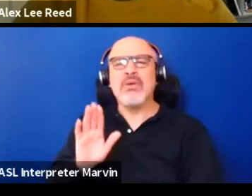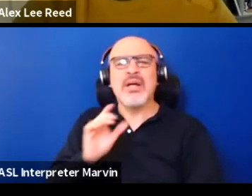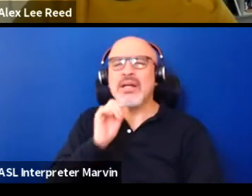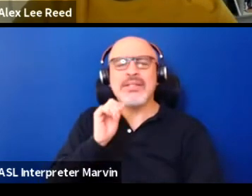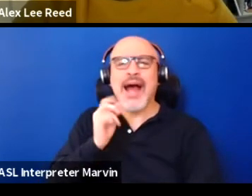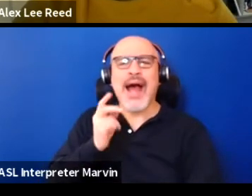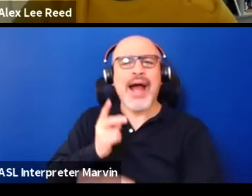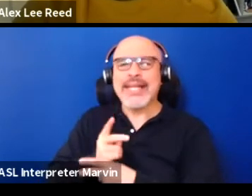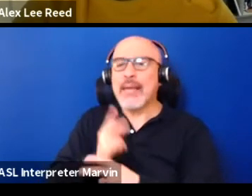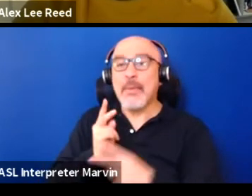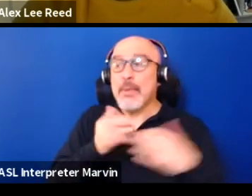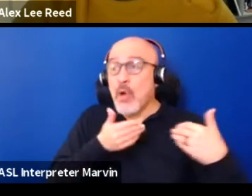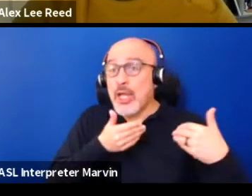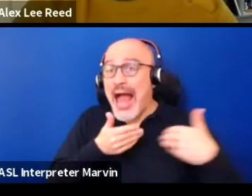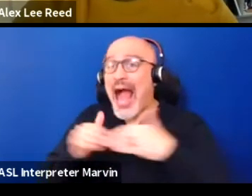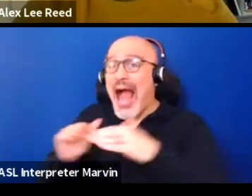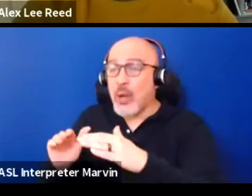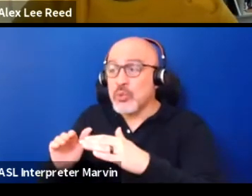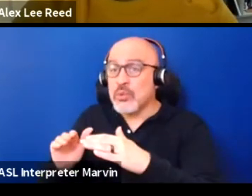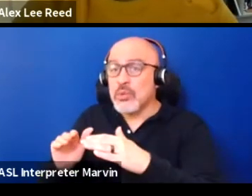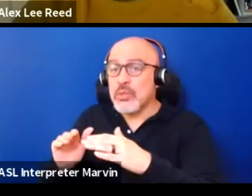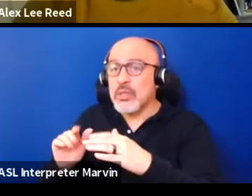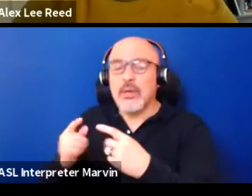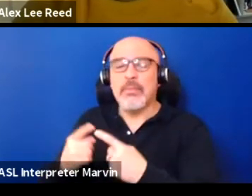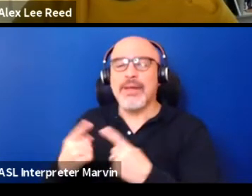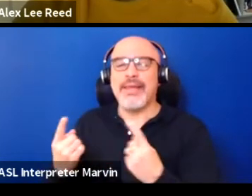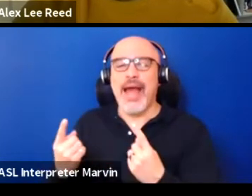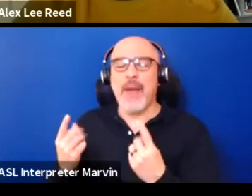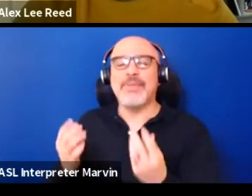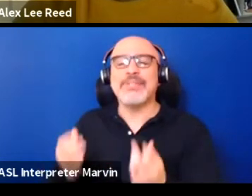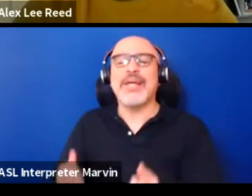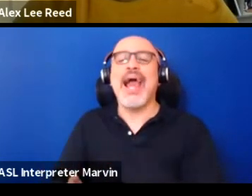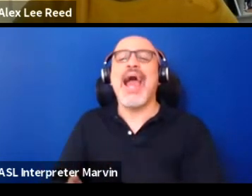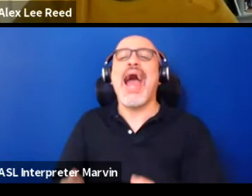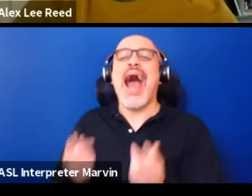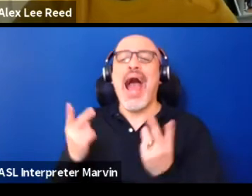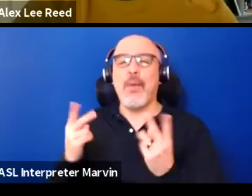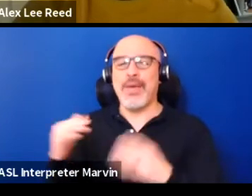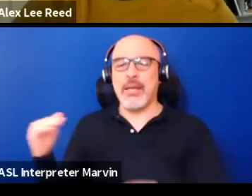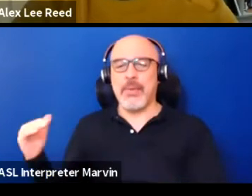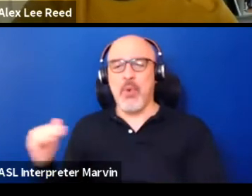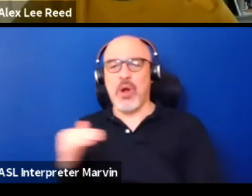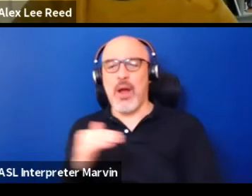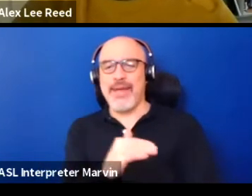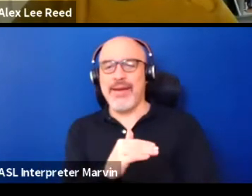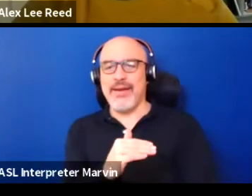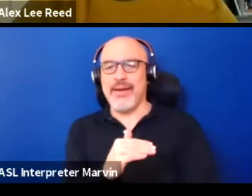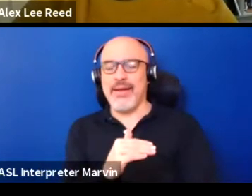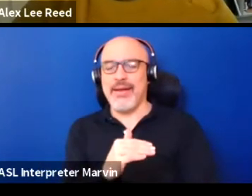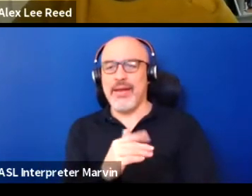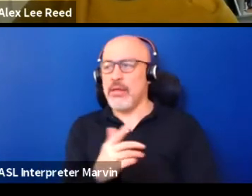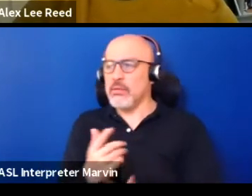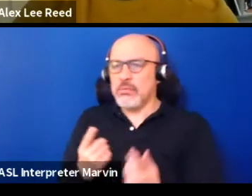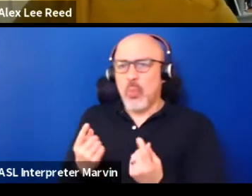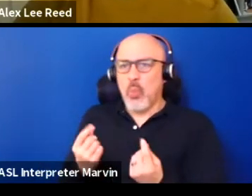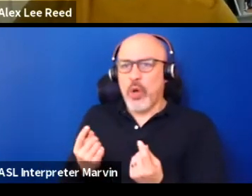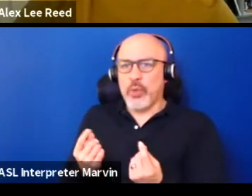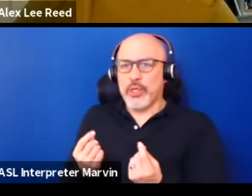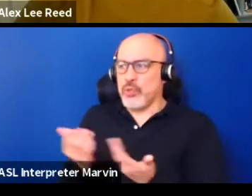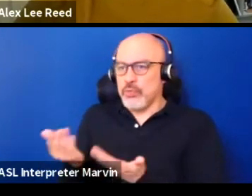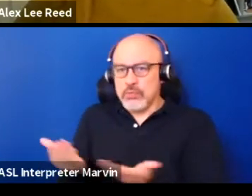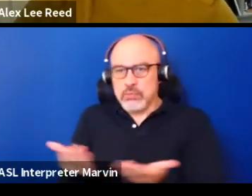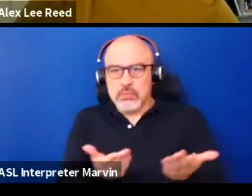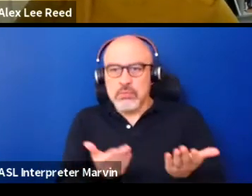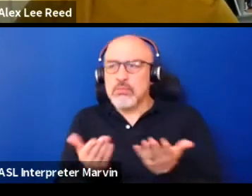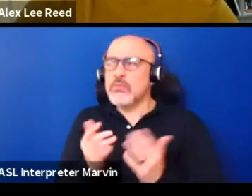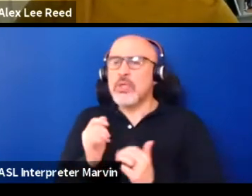people out, but how many people can we let in? What do we need to do? What kind of thinking, a structure